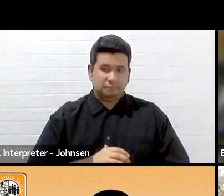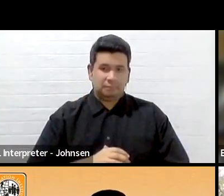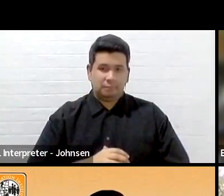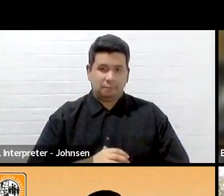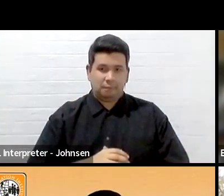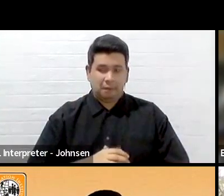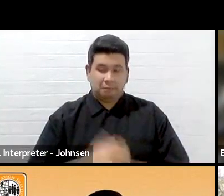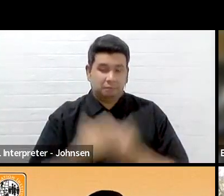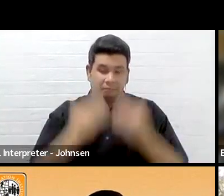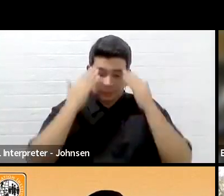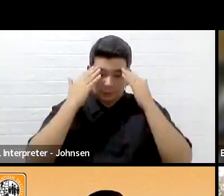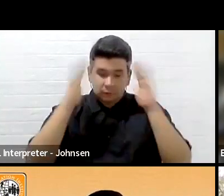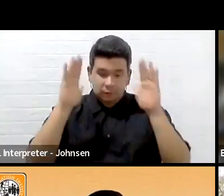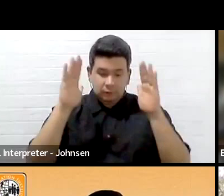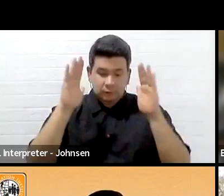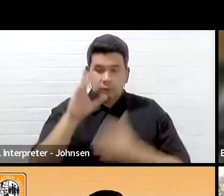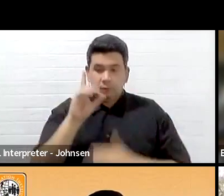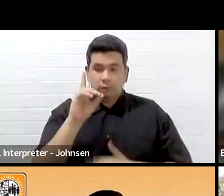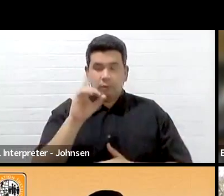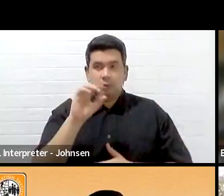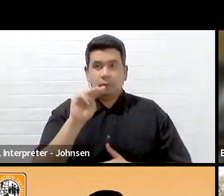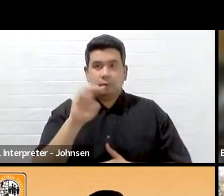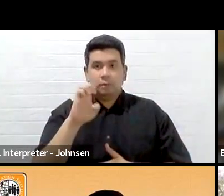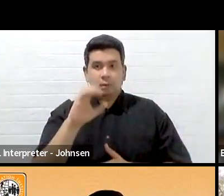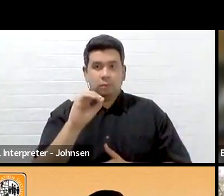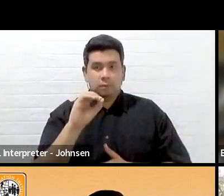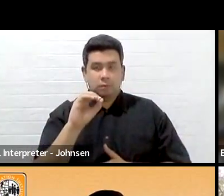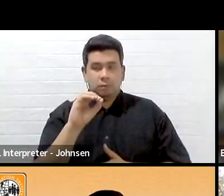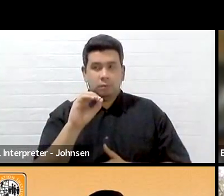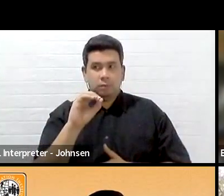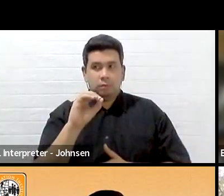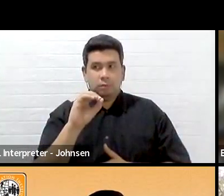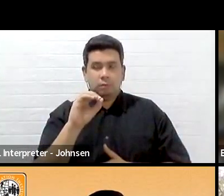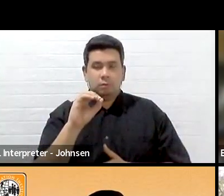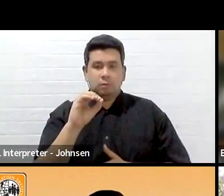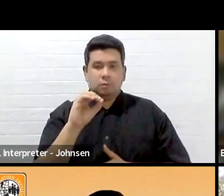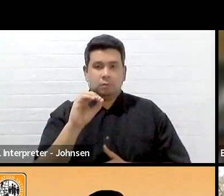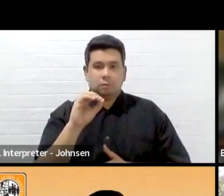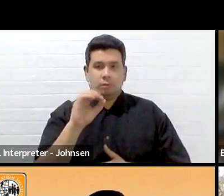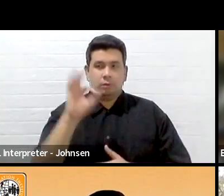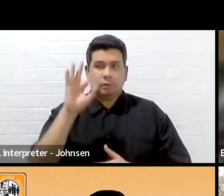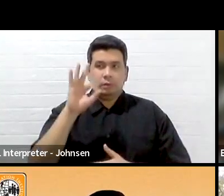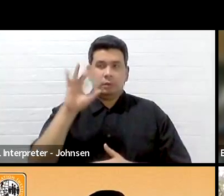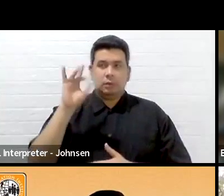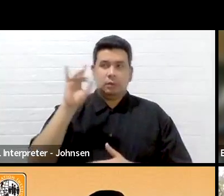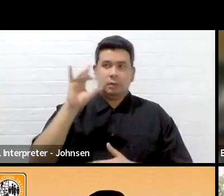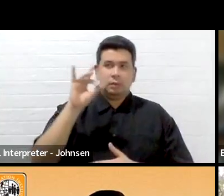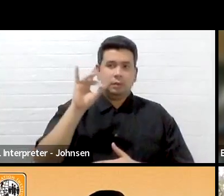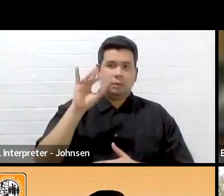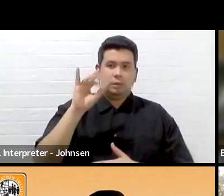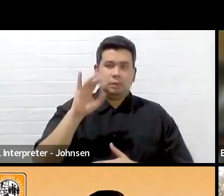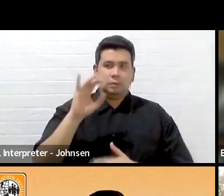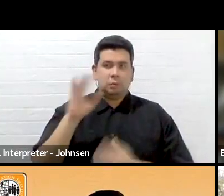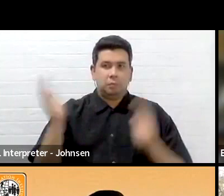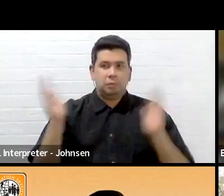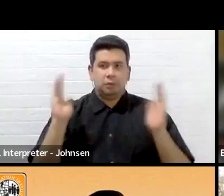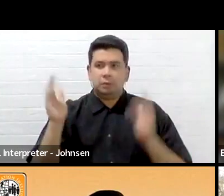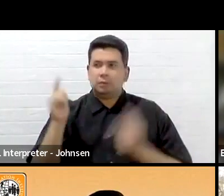that demographers do, pero if we project from 1918 to